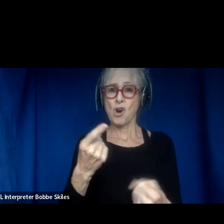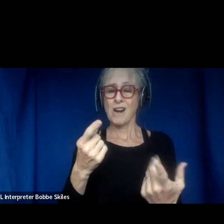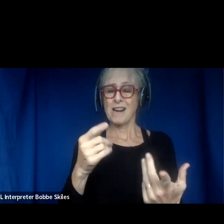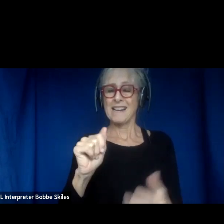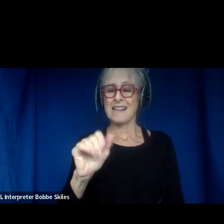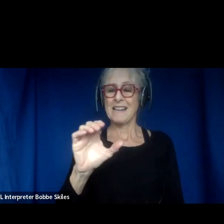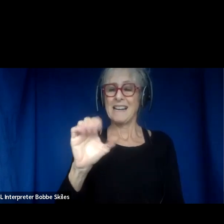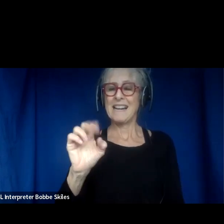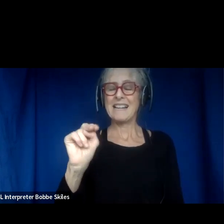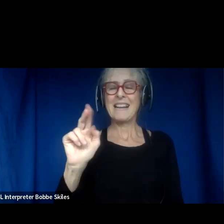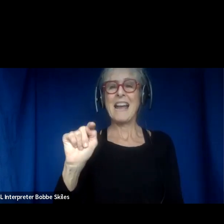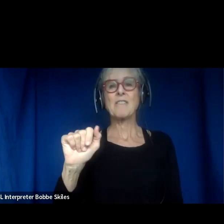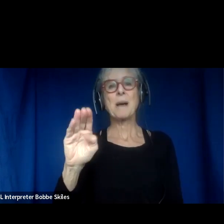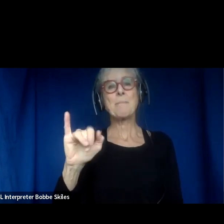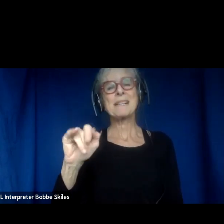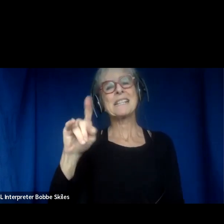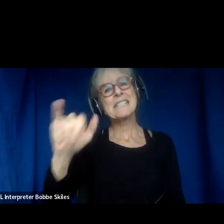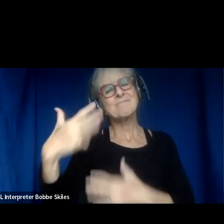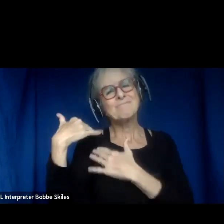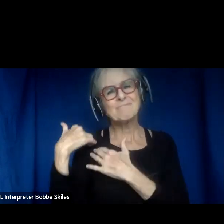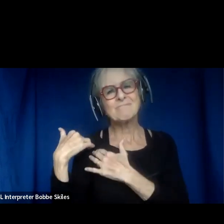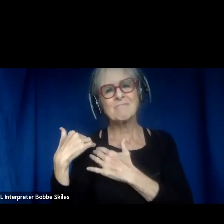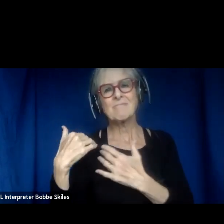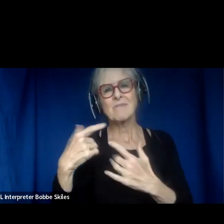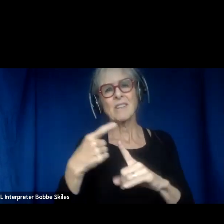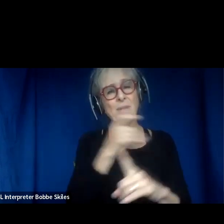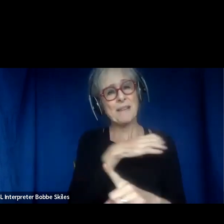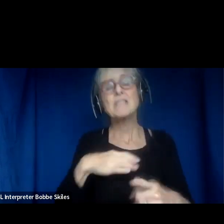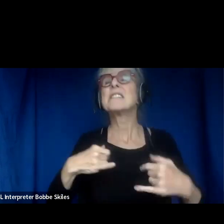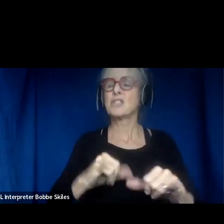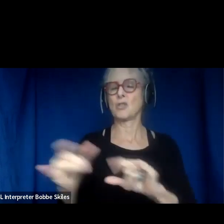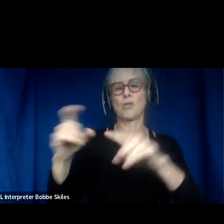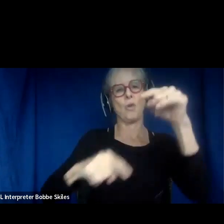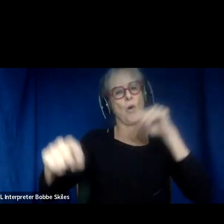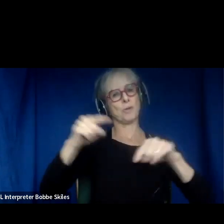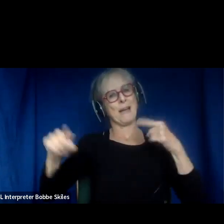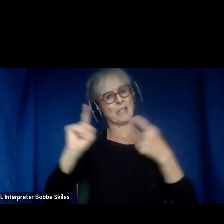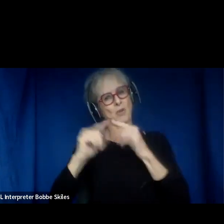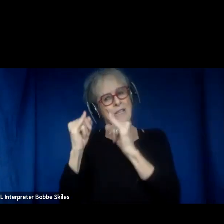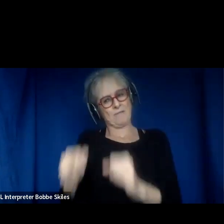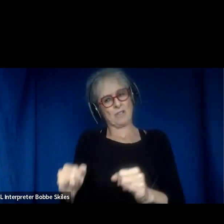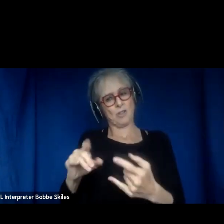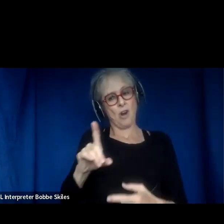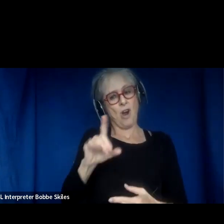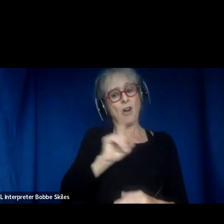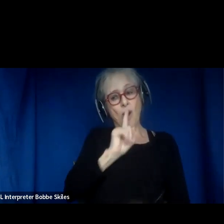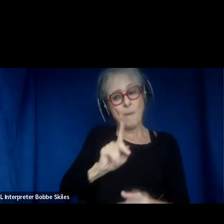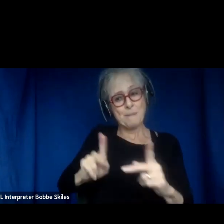accountability from the council's perspective still go back to the individual. Are people better served and having better outcomes?